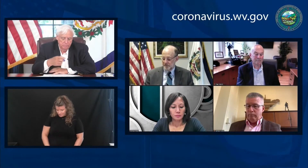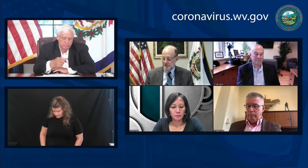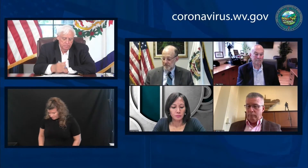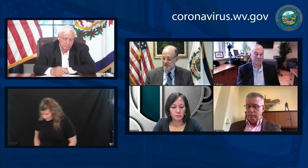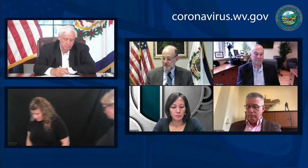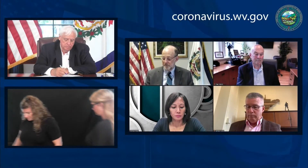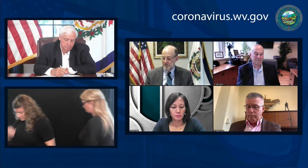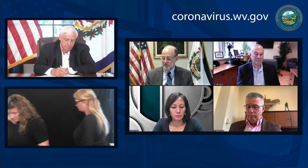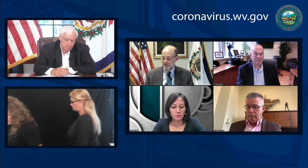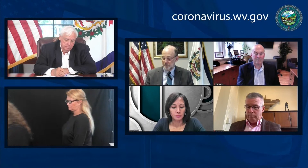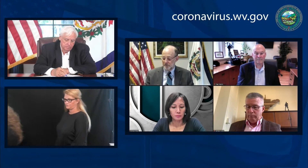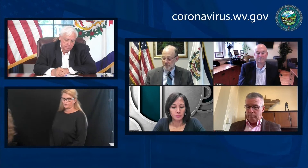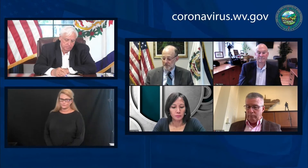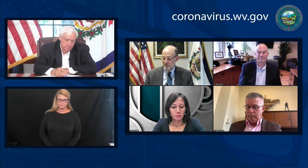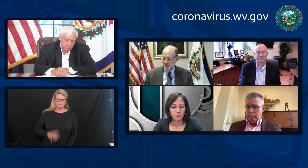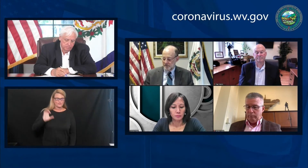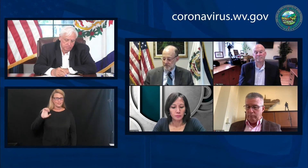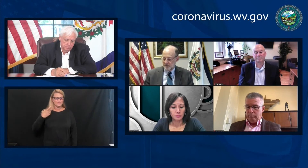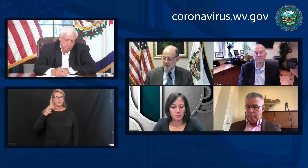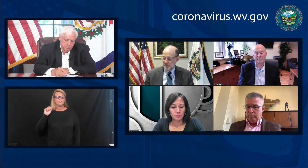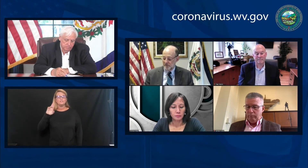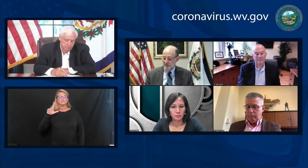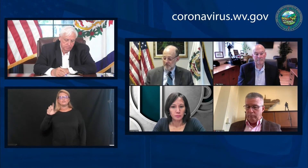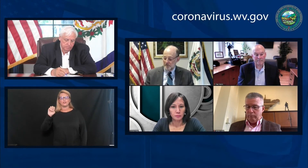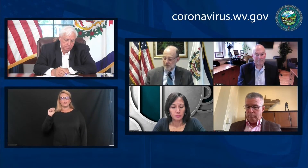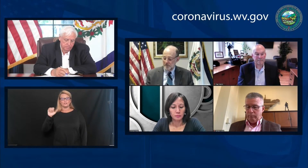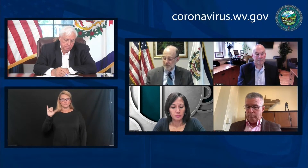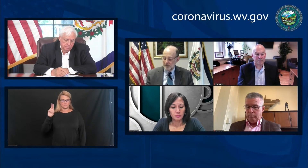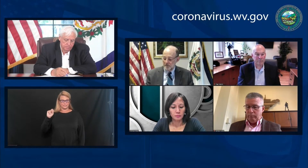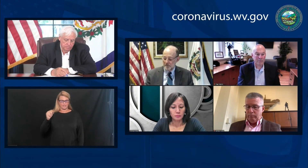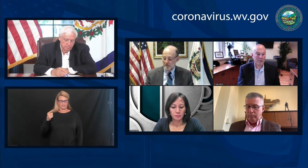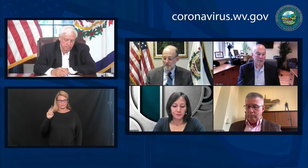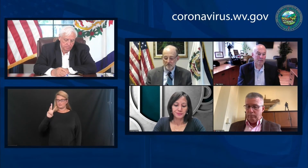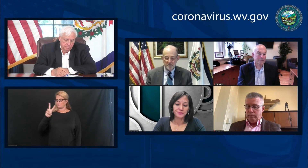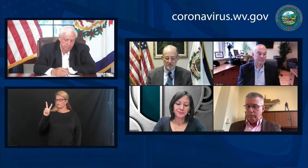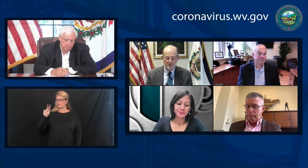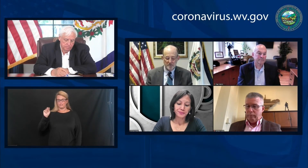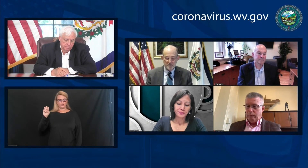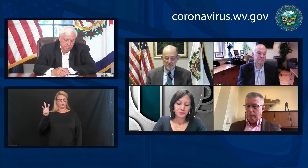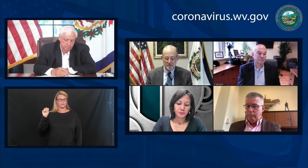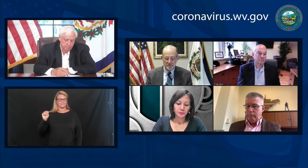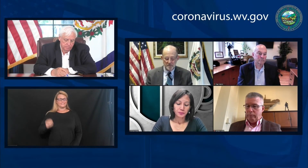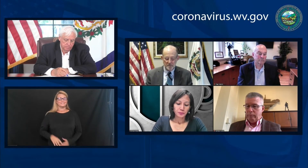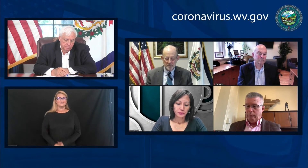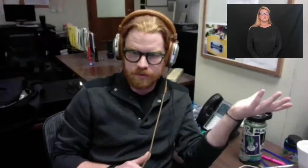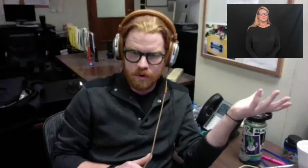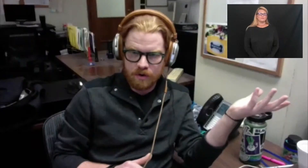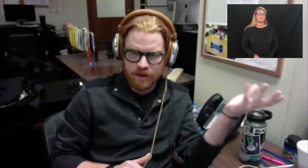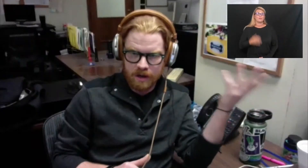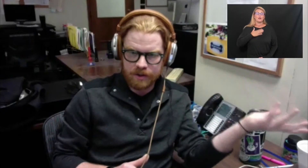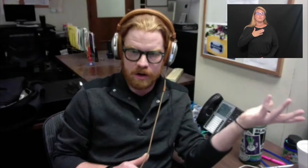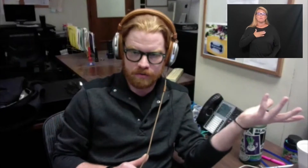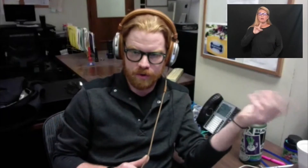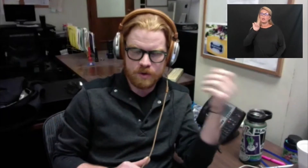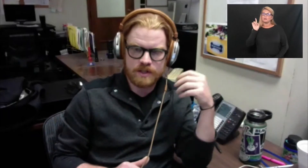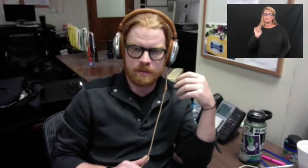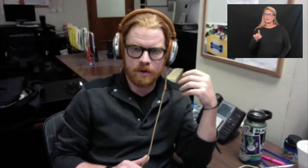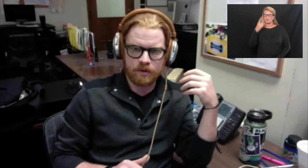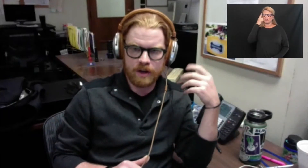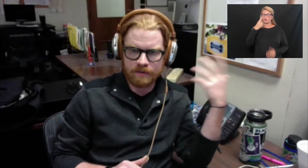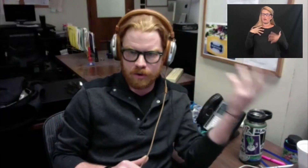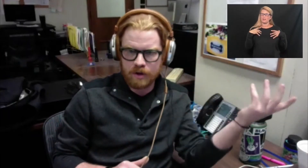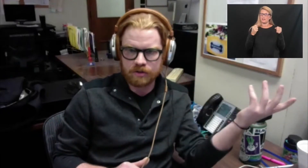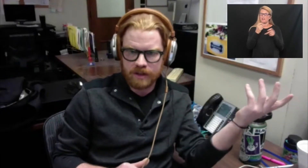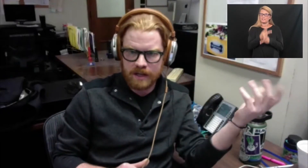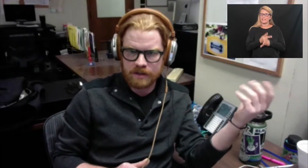Next to Charles Young with WV News. Hi, this is Charles Young with WV News. My question is for the healthcare folks.